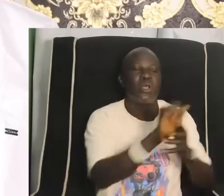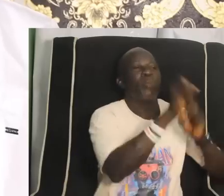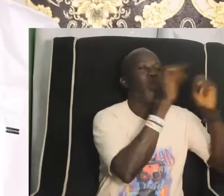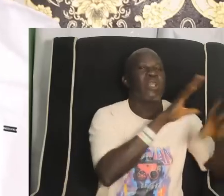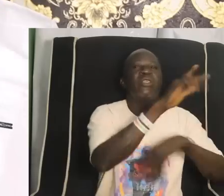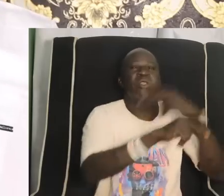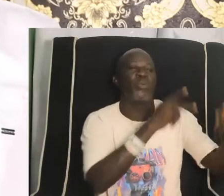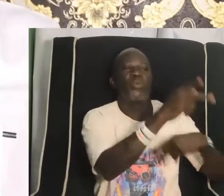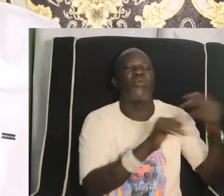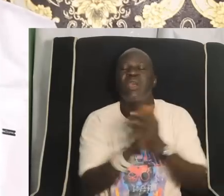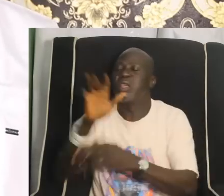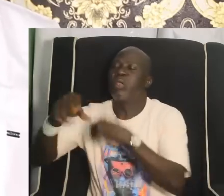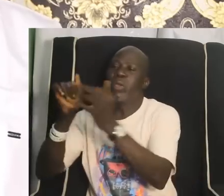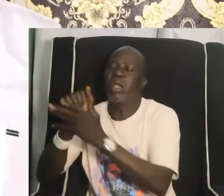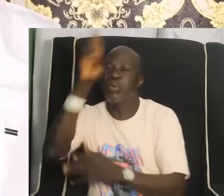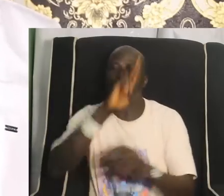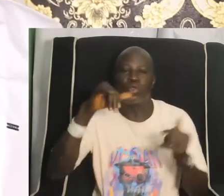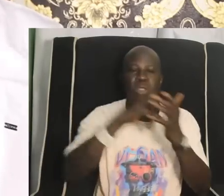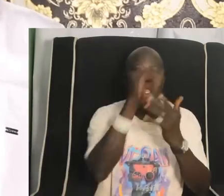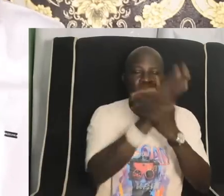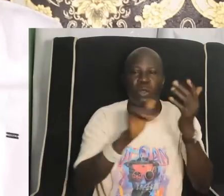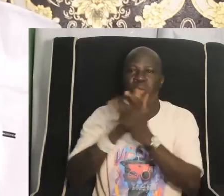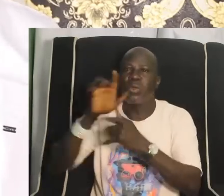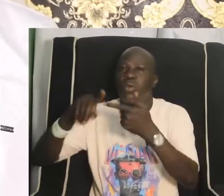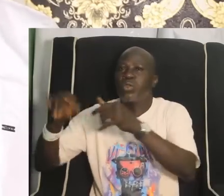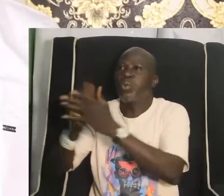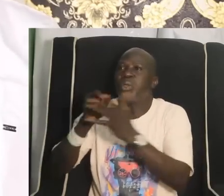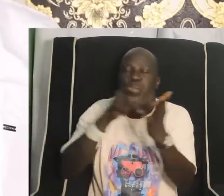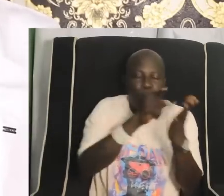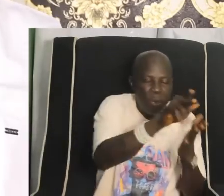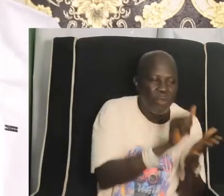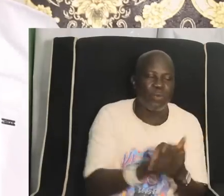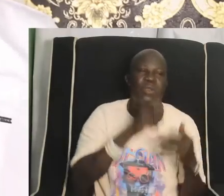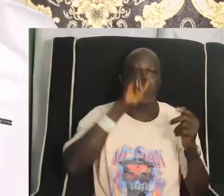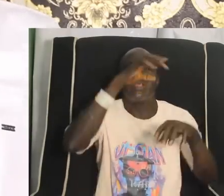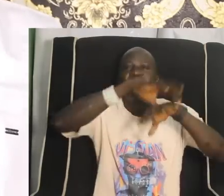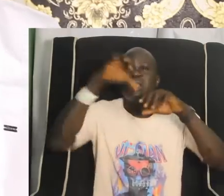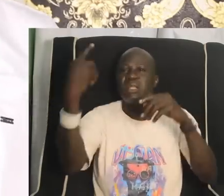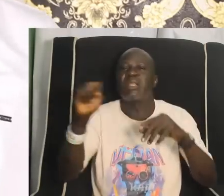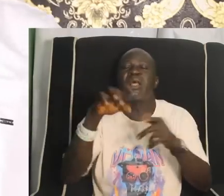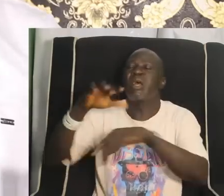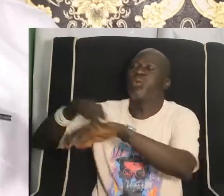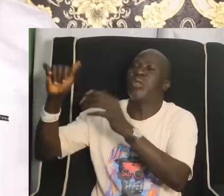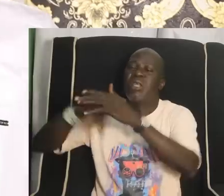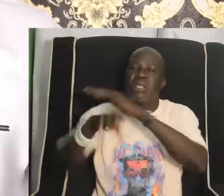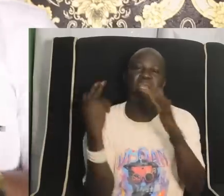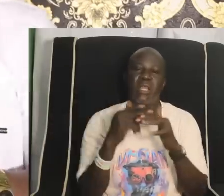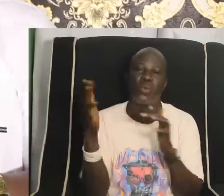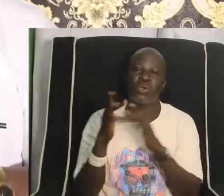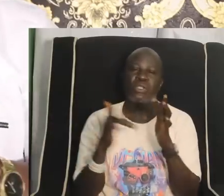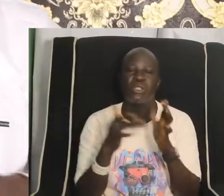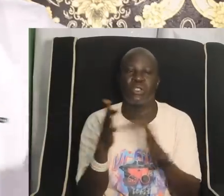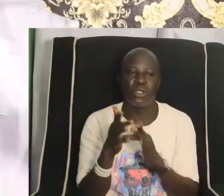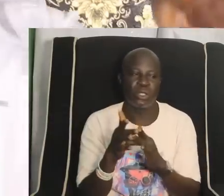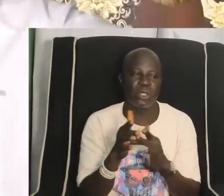bless the prophet o ti mo won lara it has been used awon ajo na se da be wa awon your prayer people pay that tithe e te wo yin spread your hands mi gba ayata in the